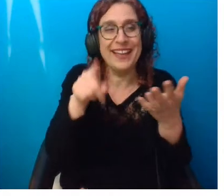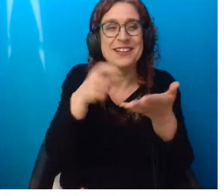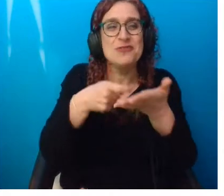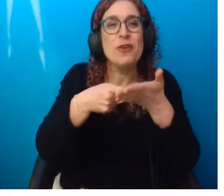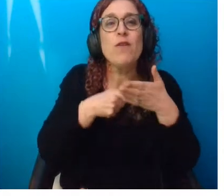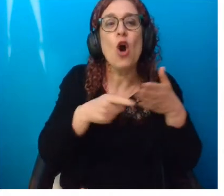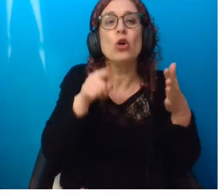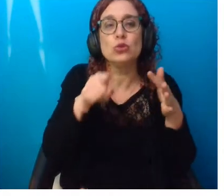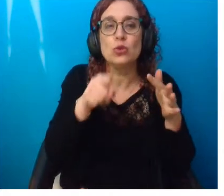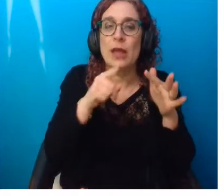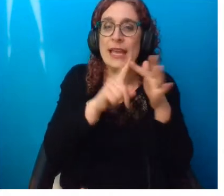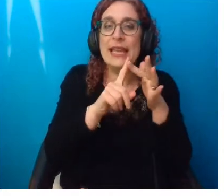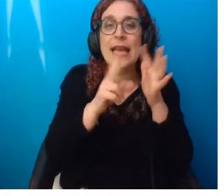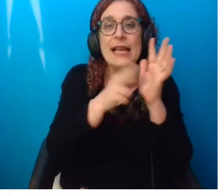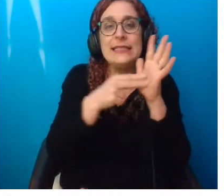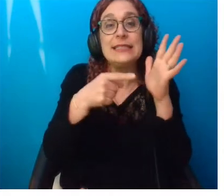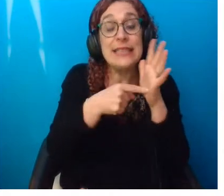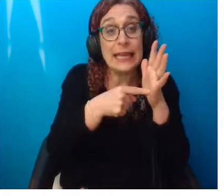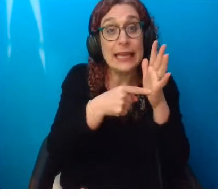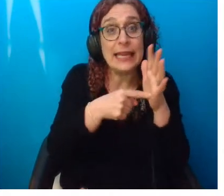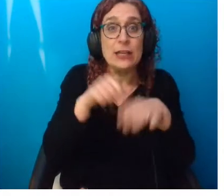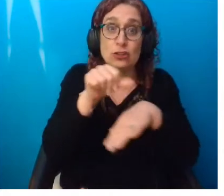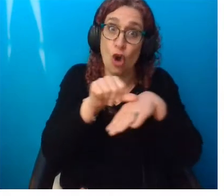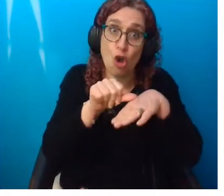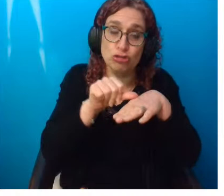surgeon is required.